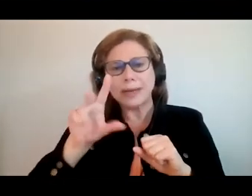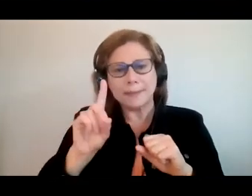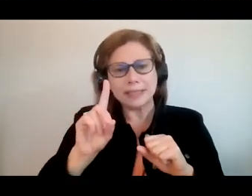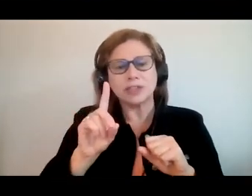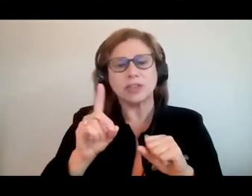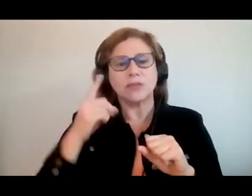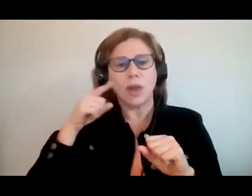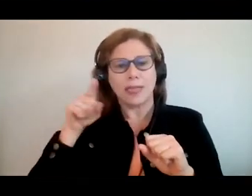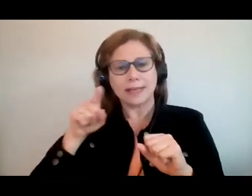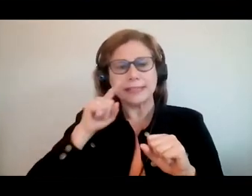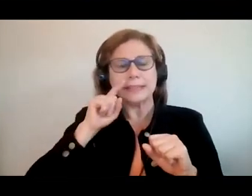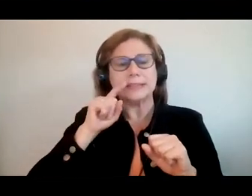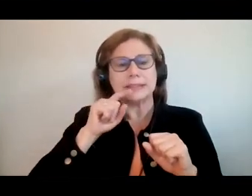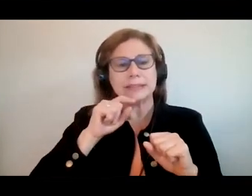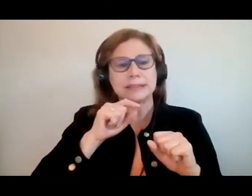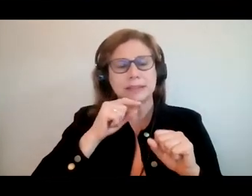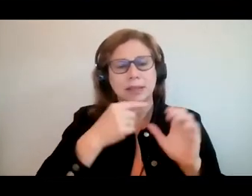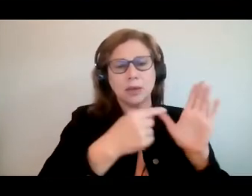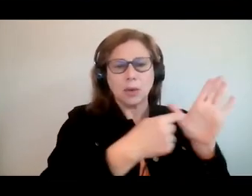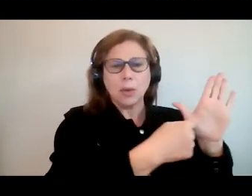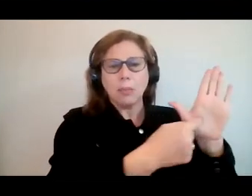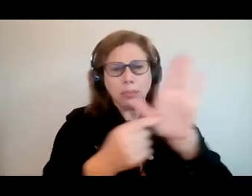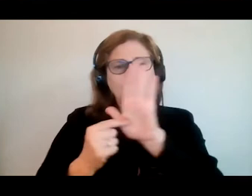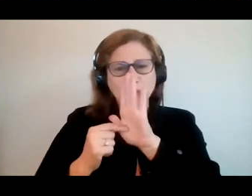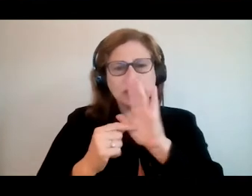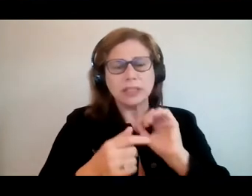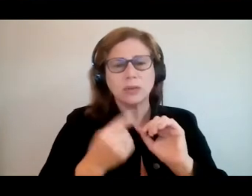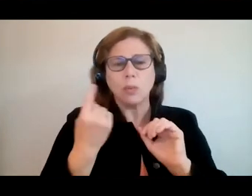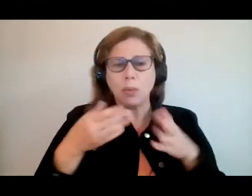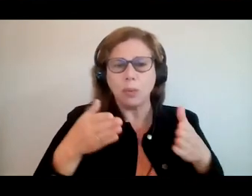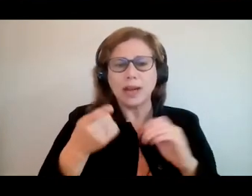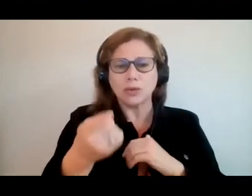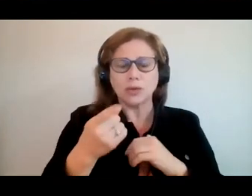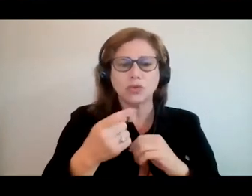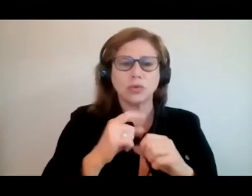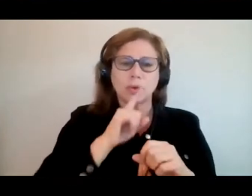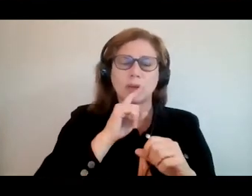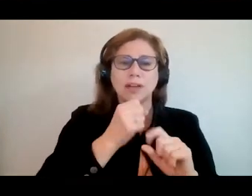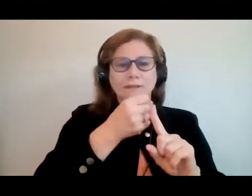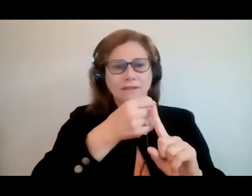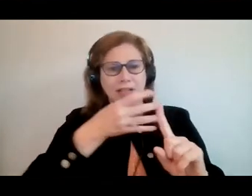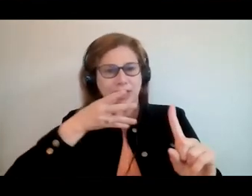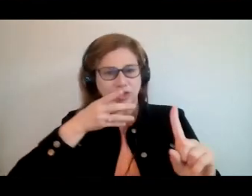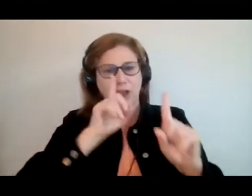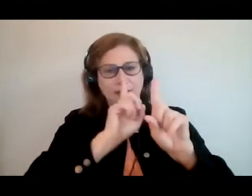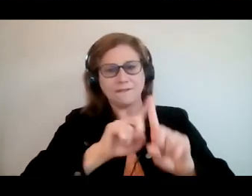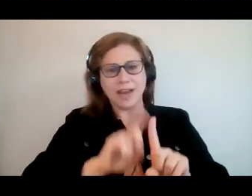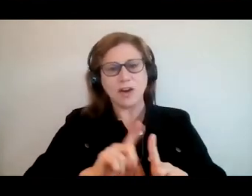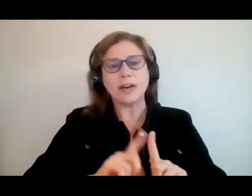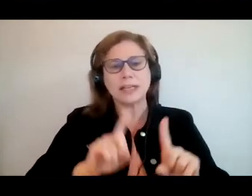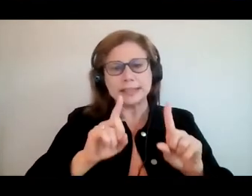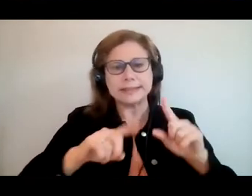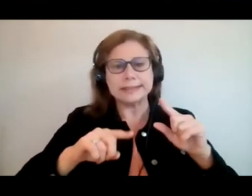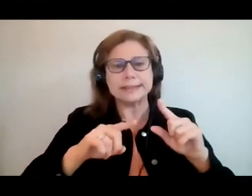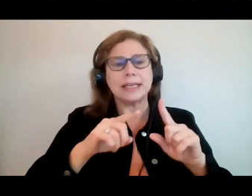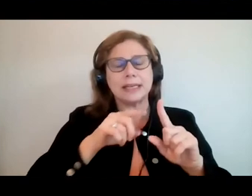think one of the ways you, you know, flesh out the various dimensions is